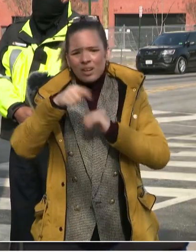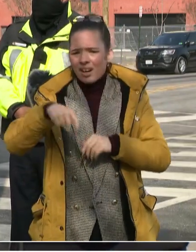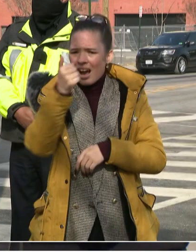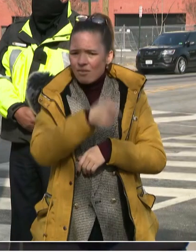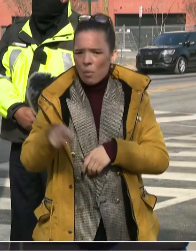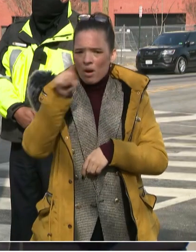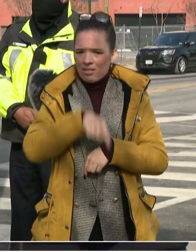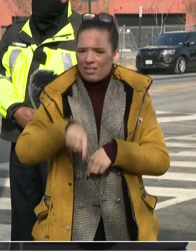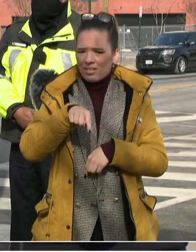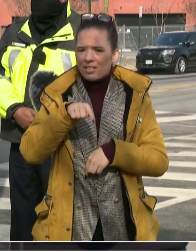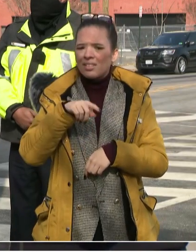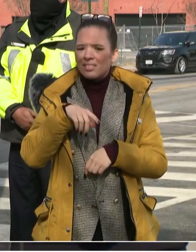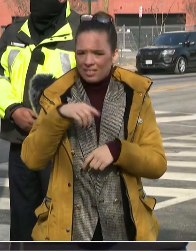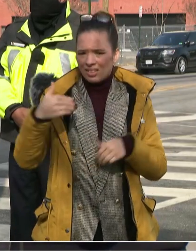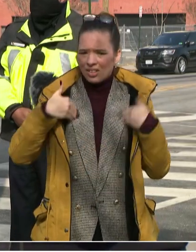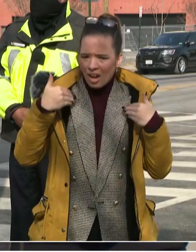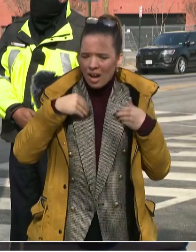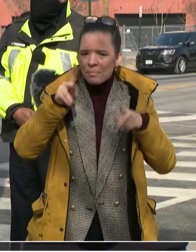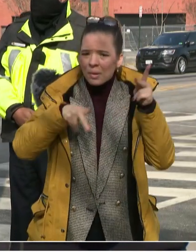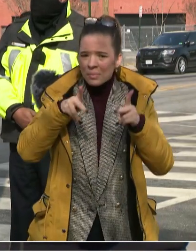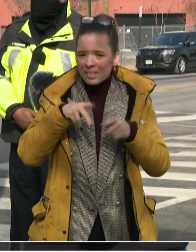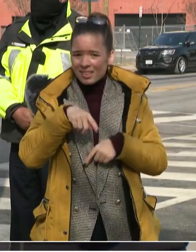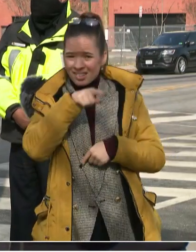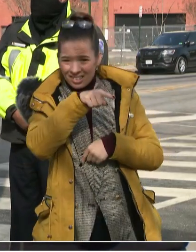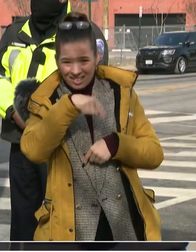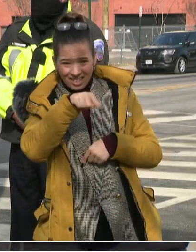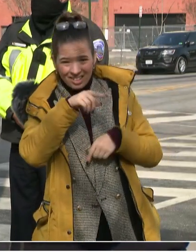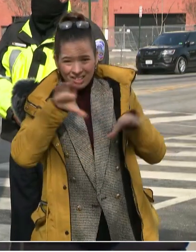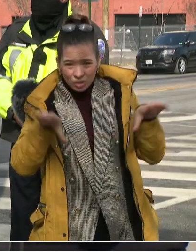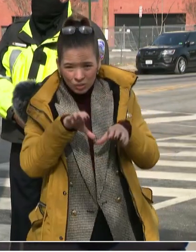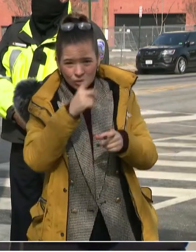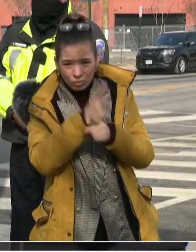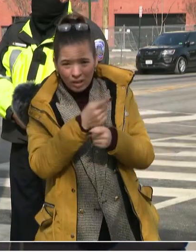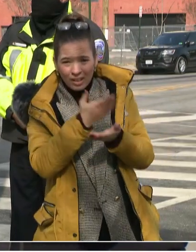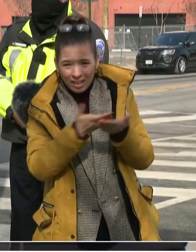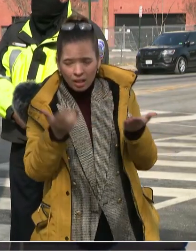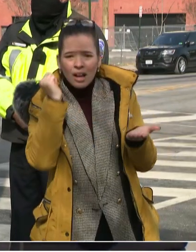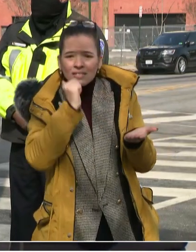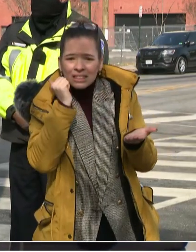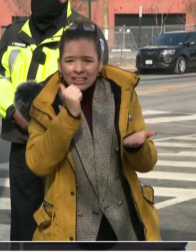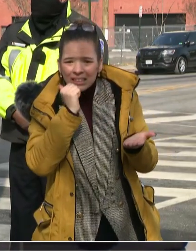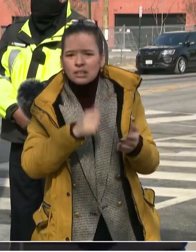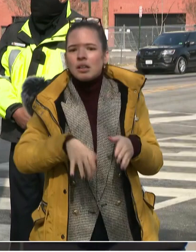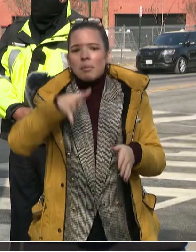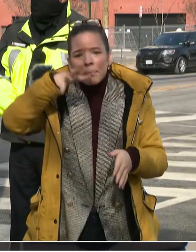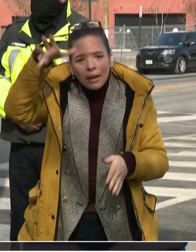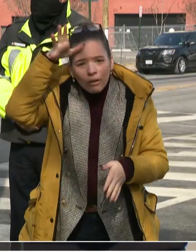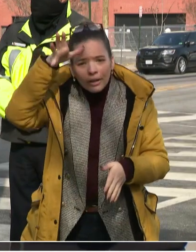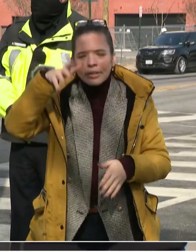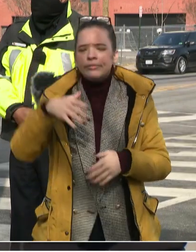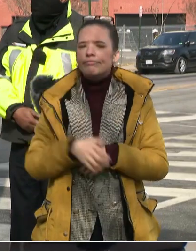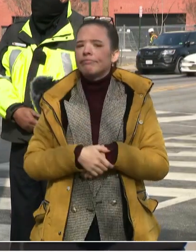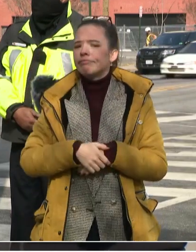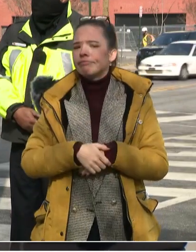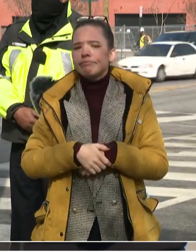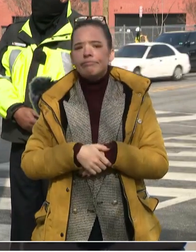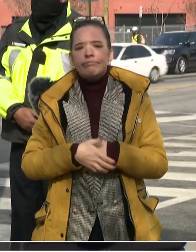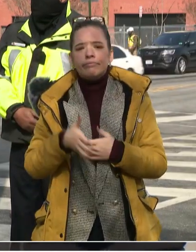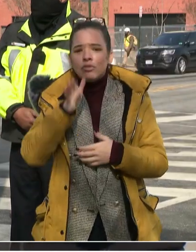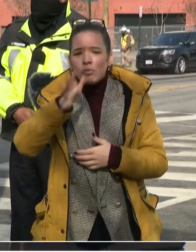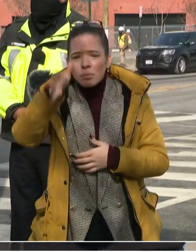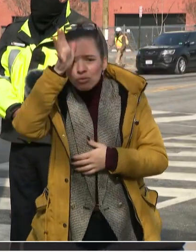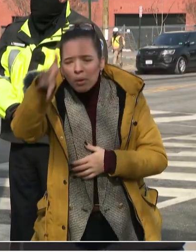our children who are doing the right thing each and every day, for moms, brothers, kids, grandmoms that are going back and